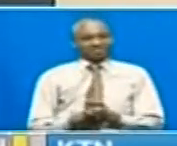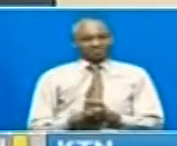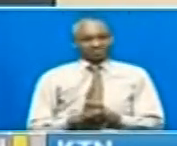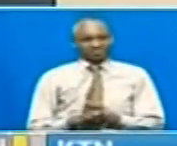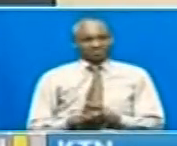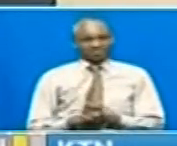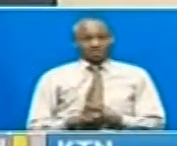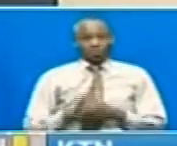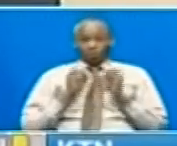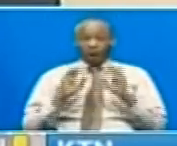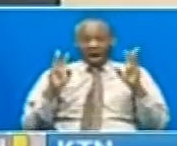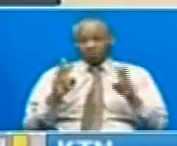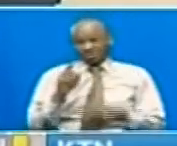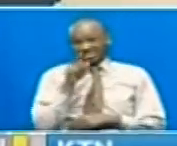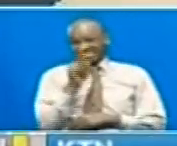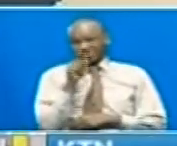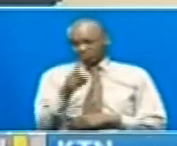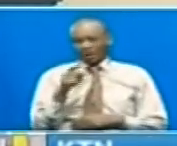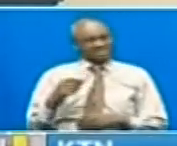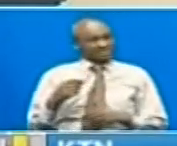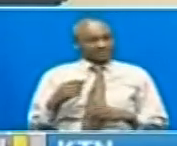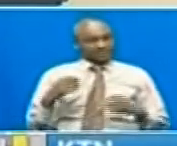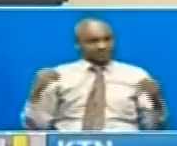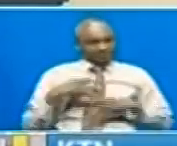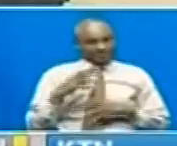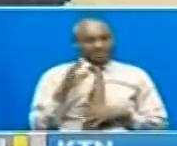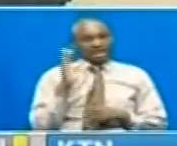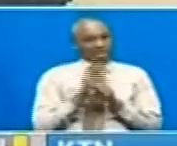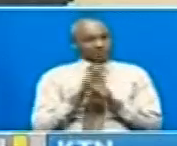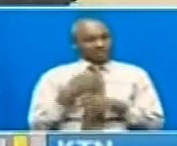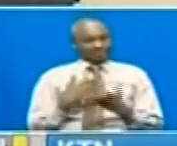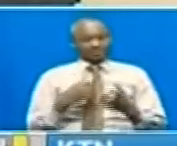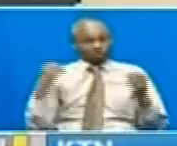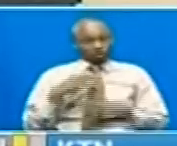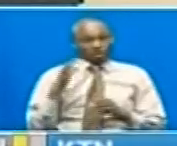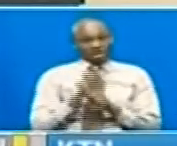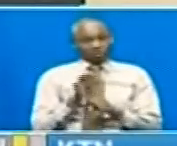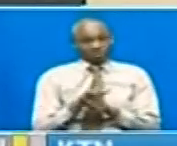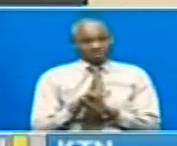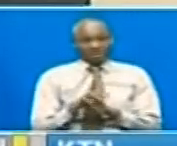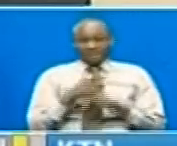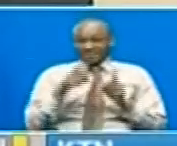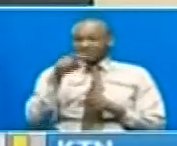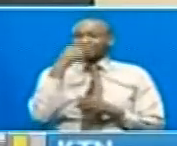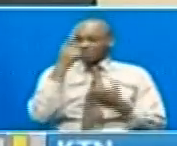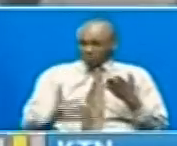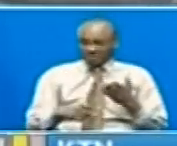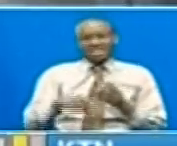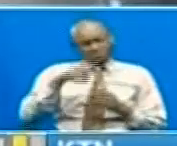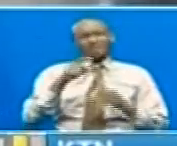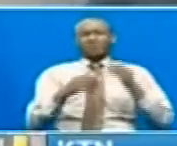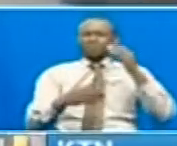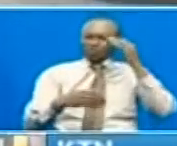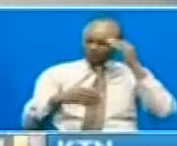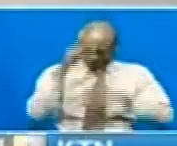Wow, this is chilling. This is shocking. But Mbijiwe says that even with its